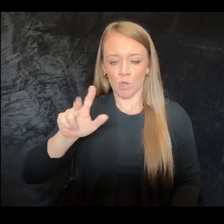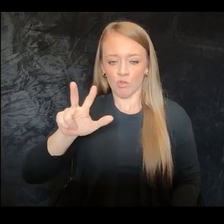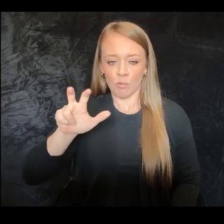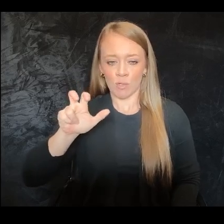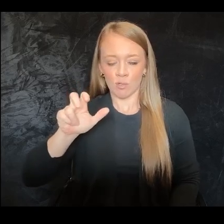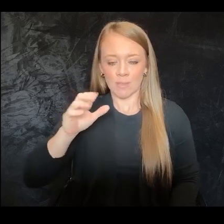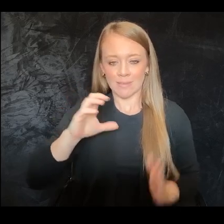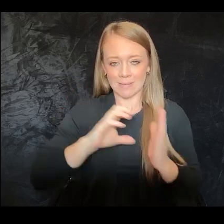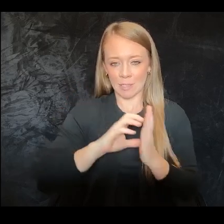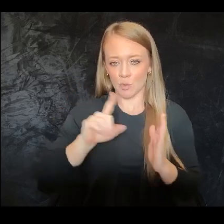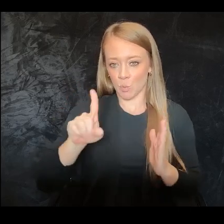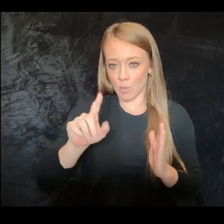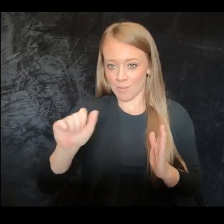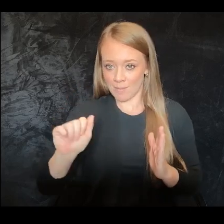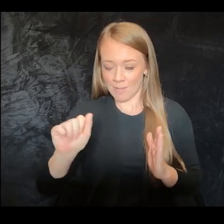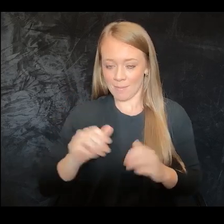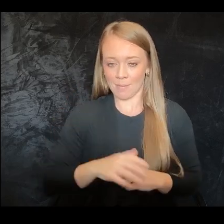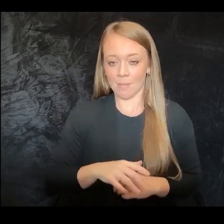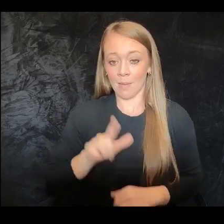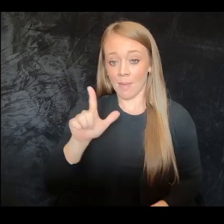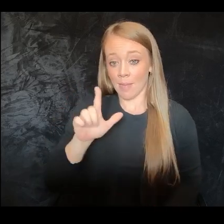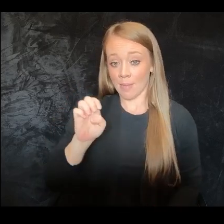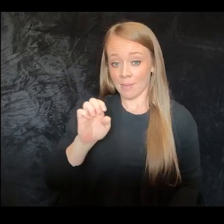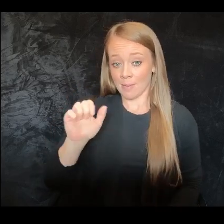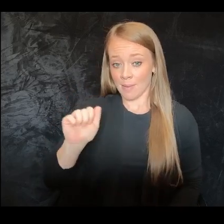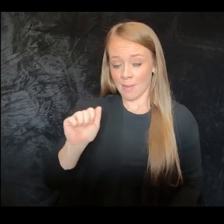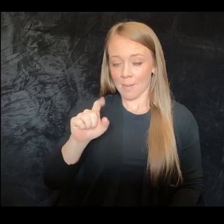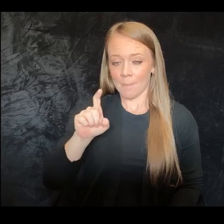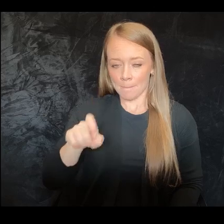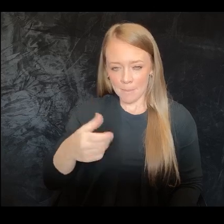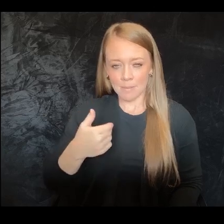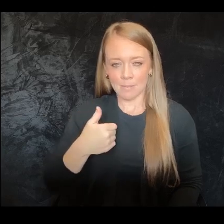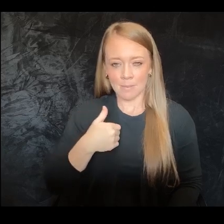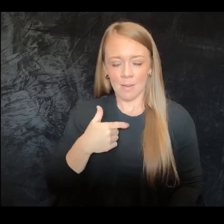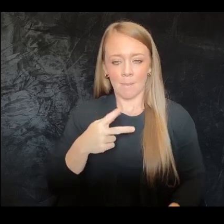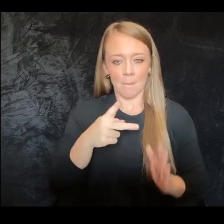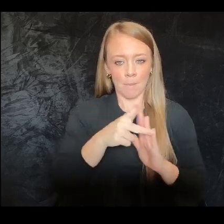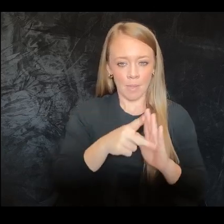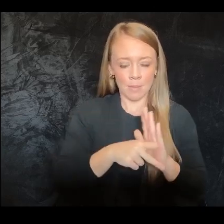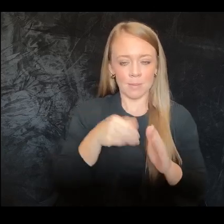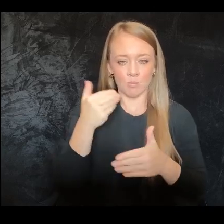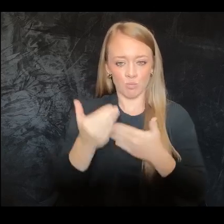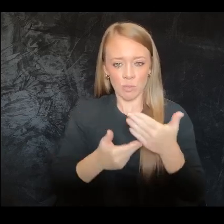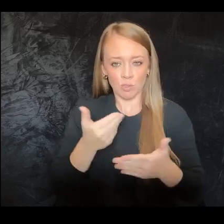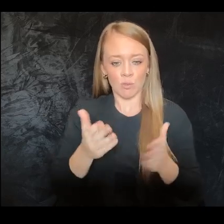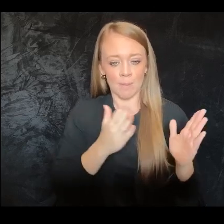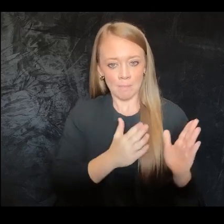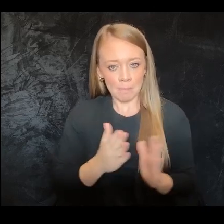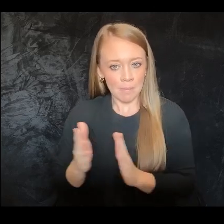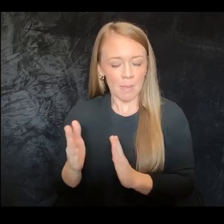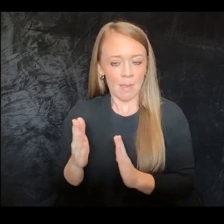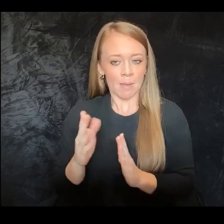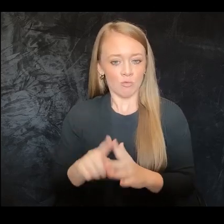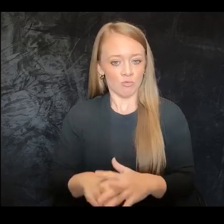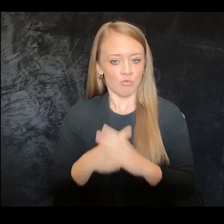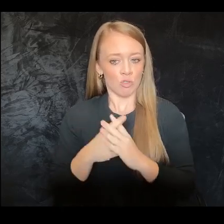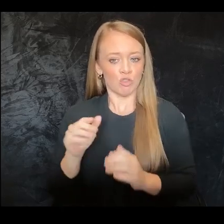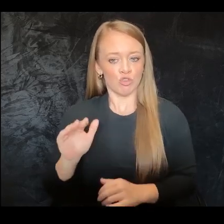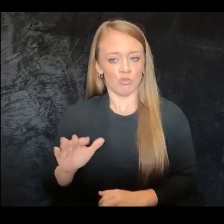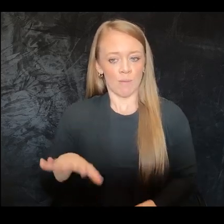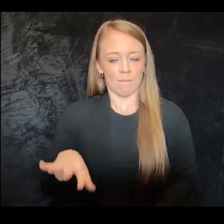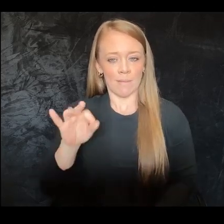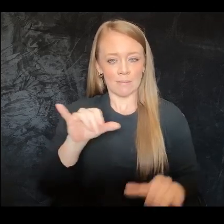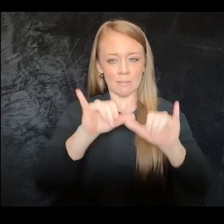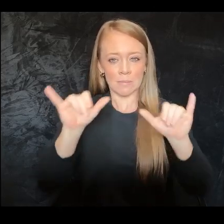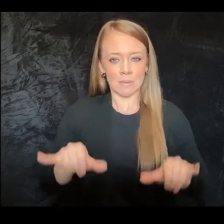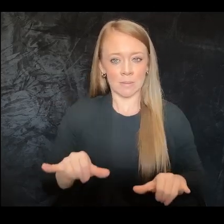300, Section 1A, LEAs must have policies and procedures that plan and implement a child find